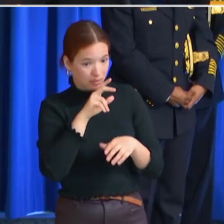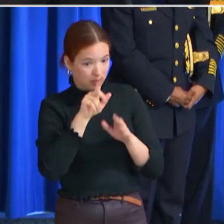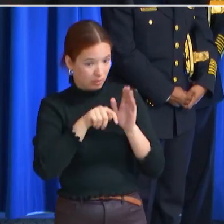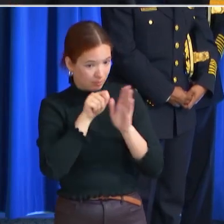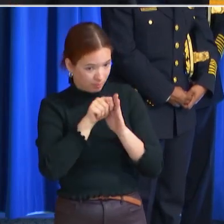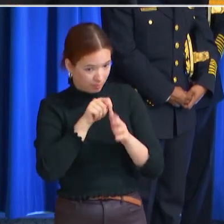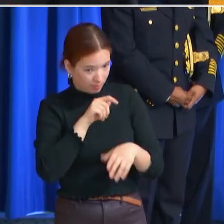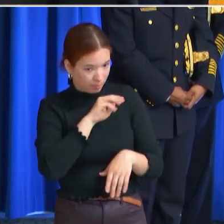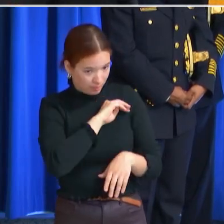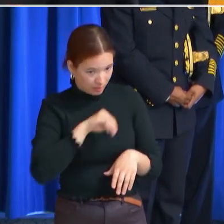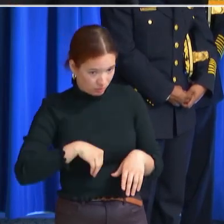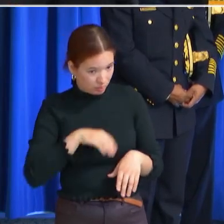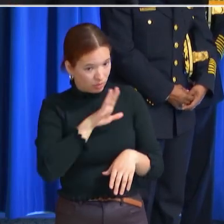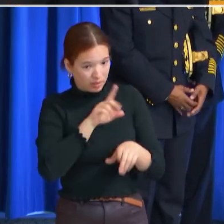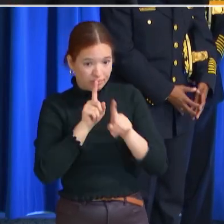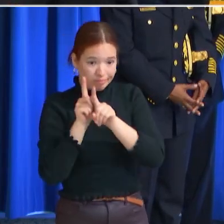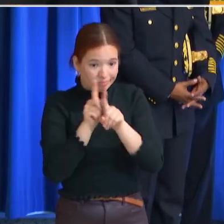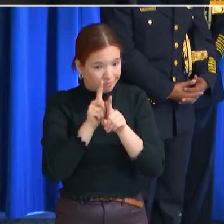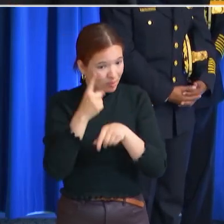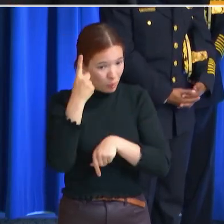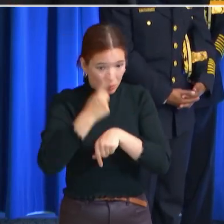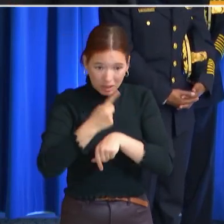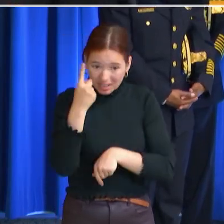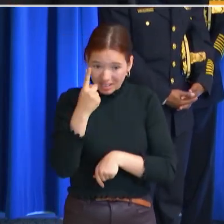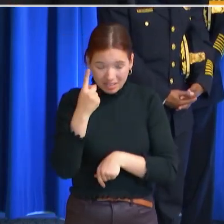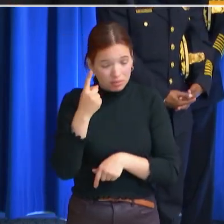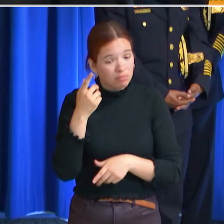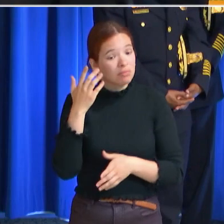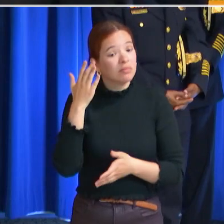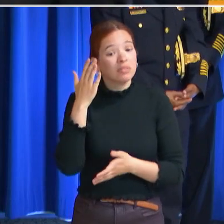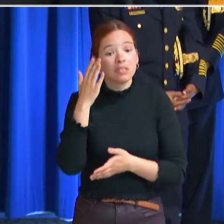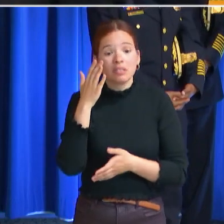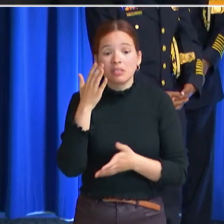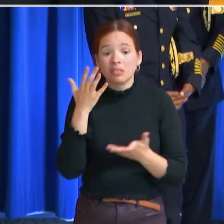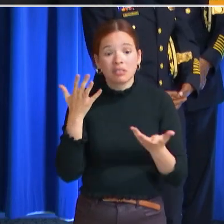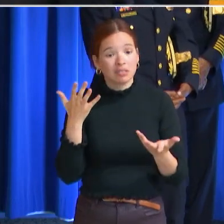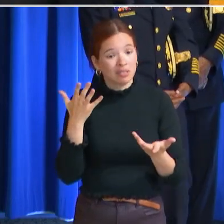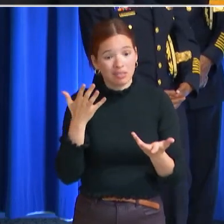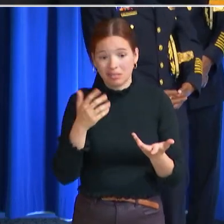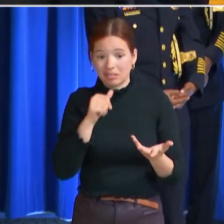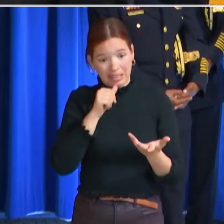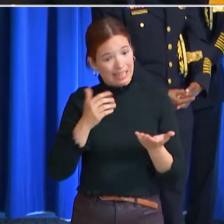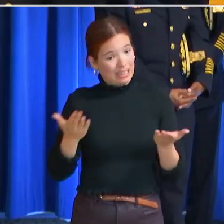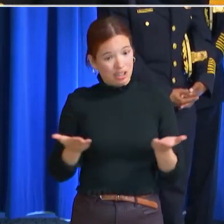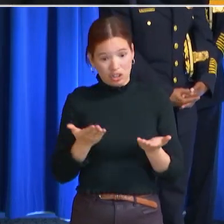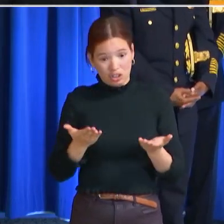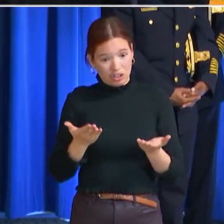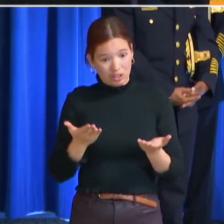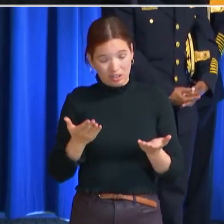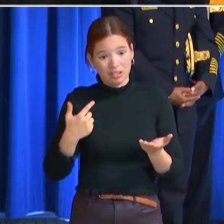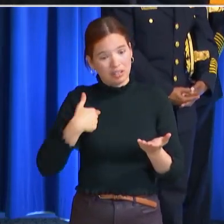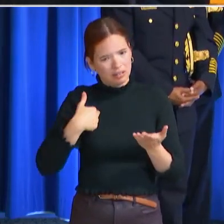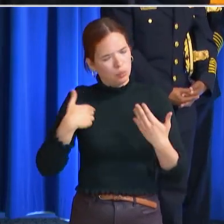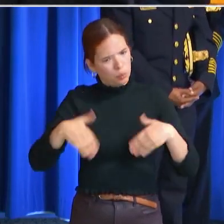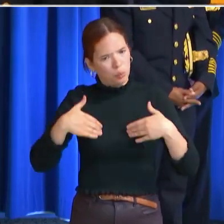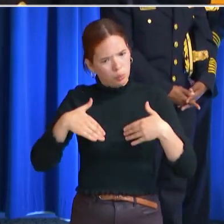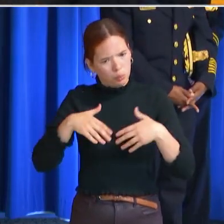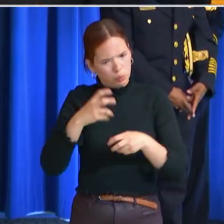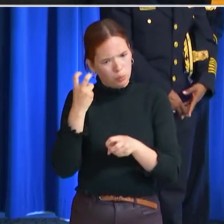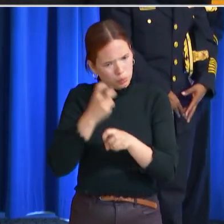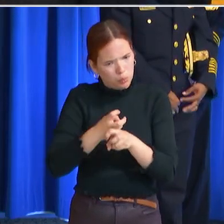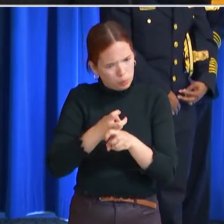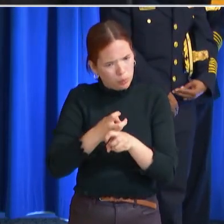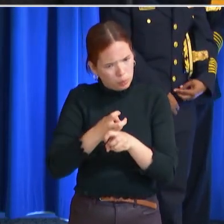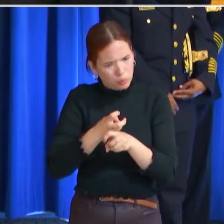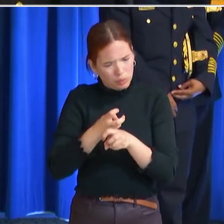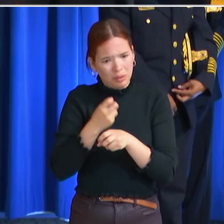Some people who were with you on day one are no longer with you. It has been a tough year for you the past 12 months in your administration. In